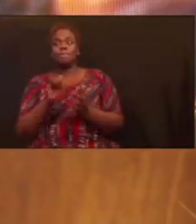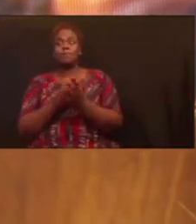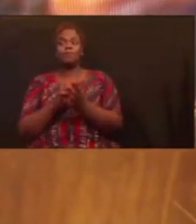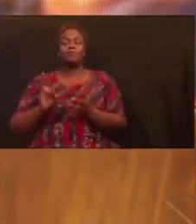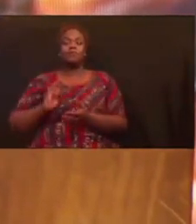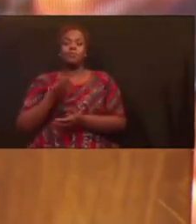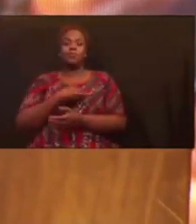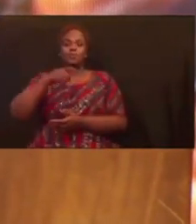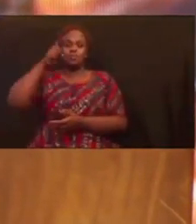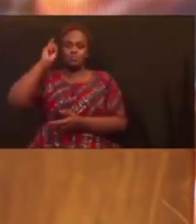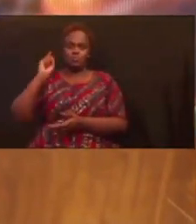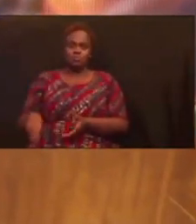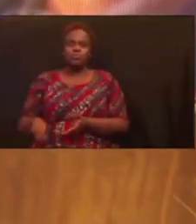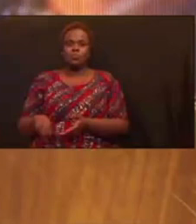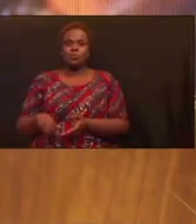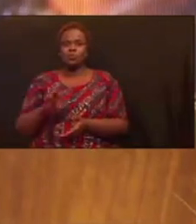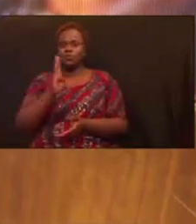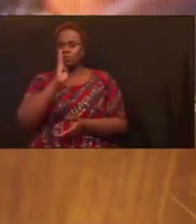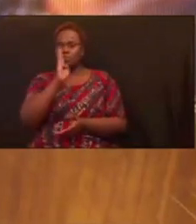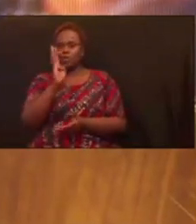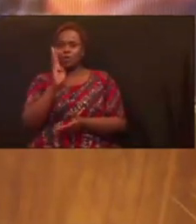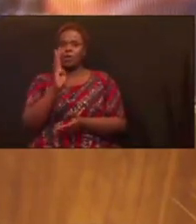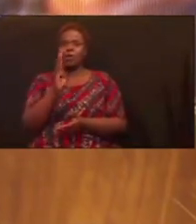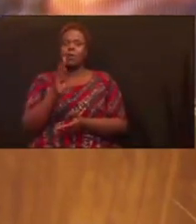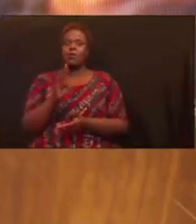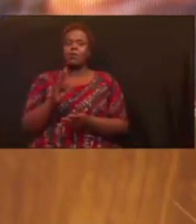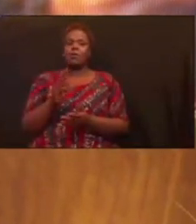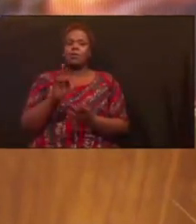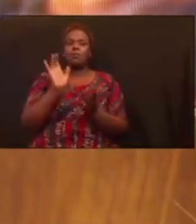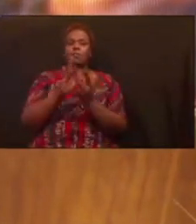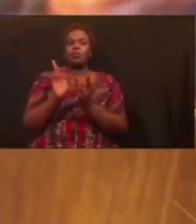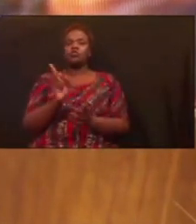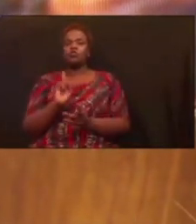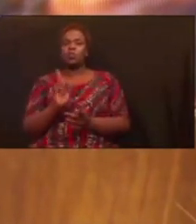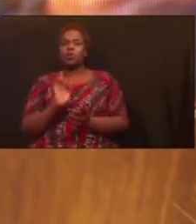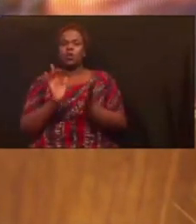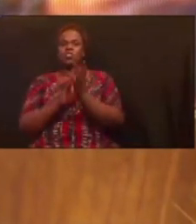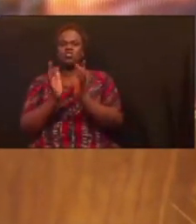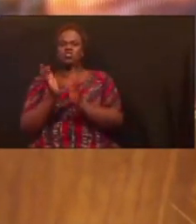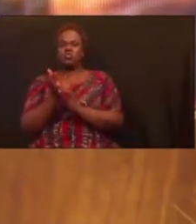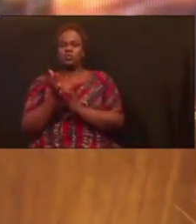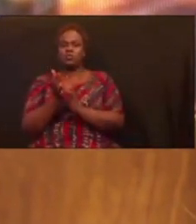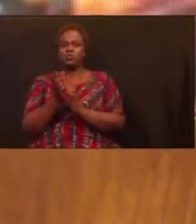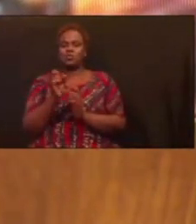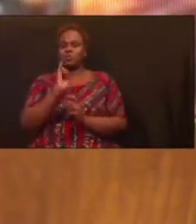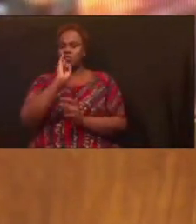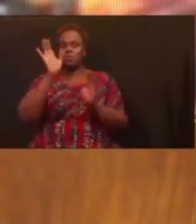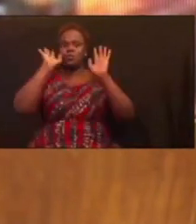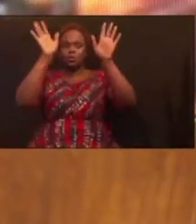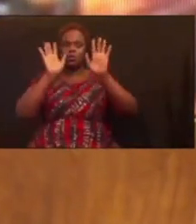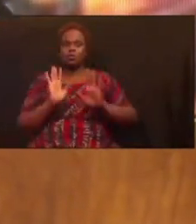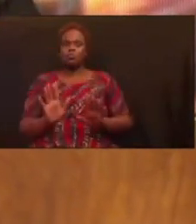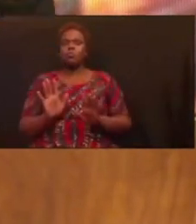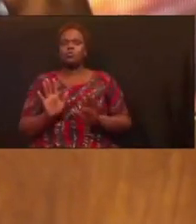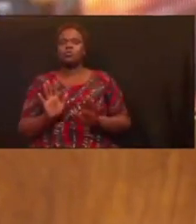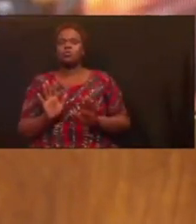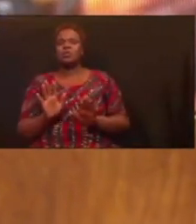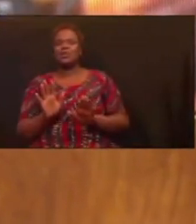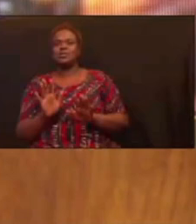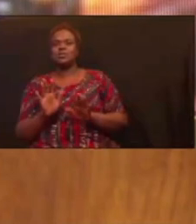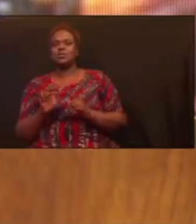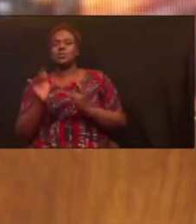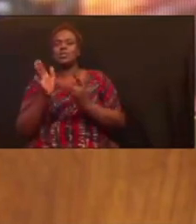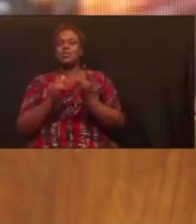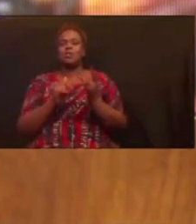Christ becomes the epicenter of our Christian adventure. More than miracles, more than